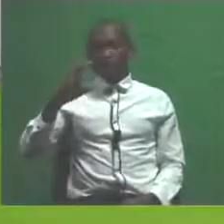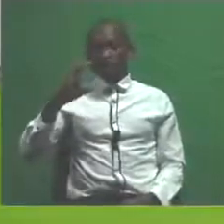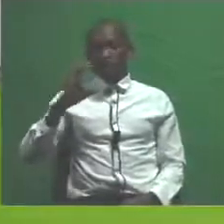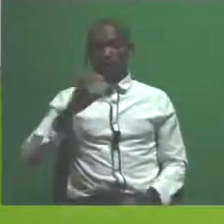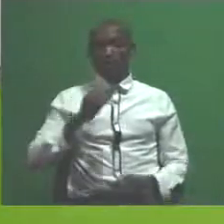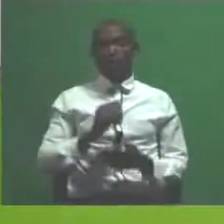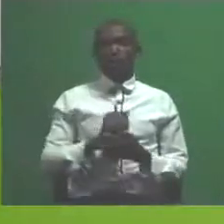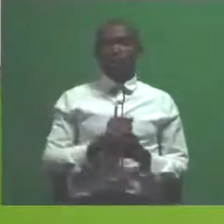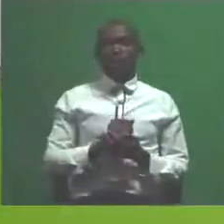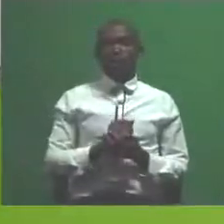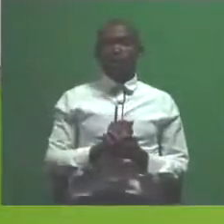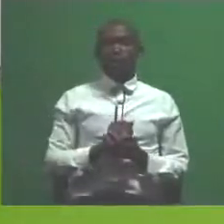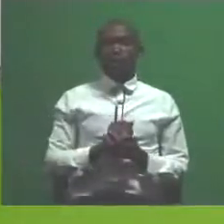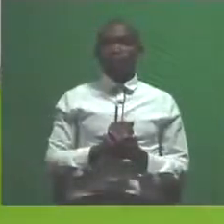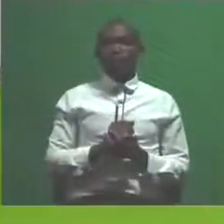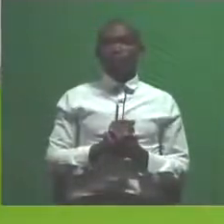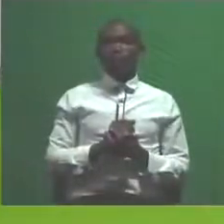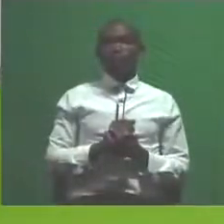and